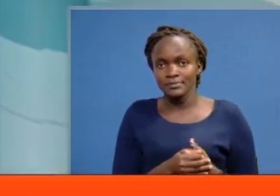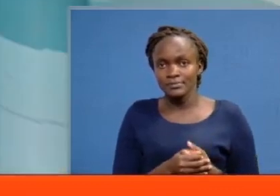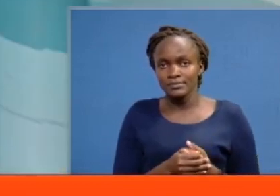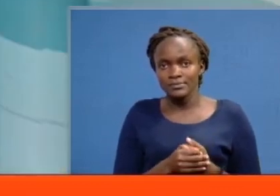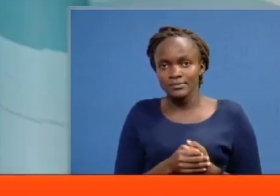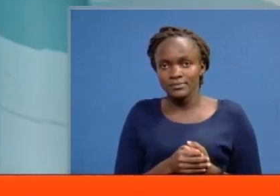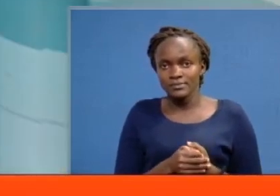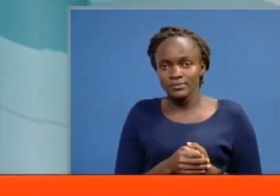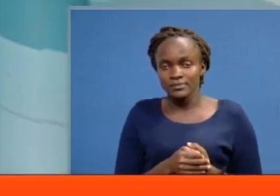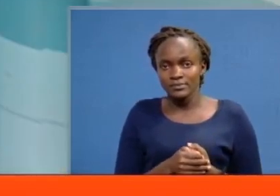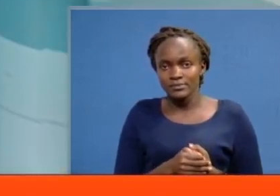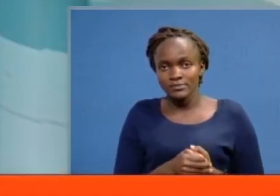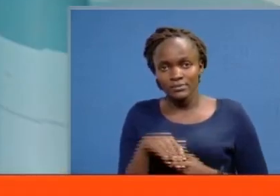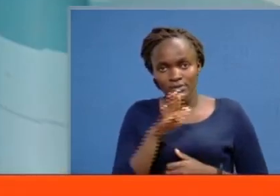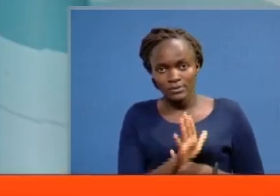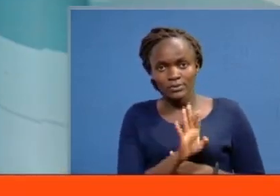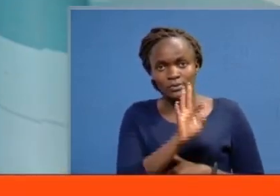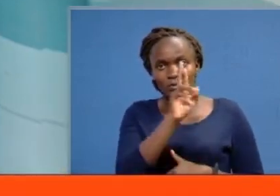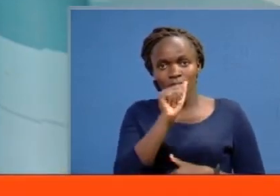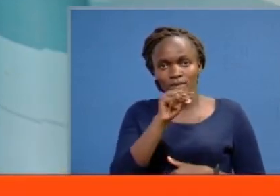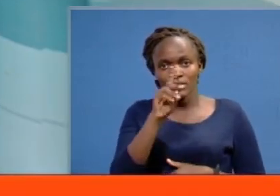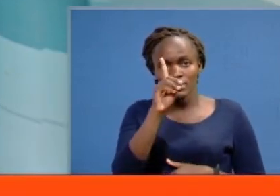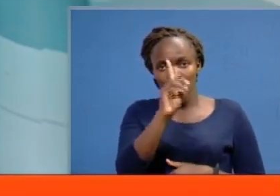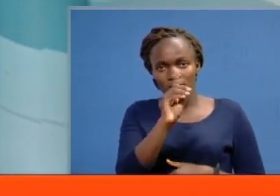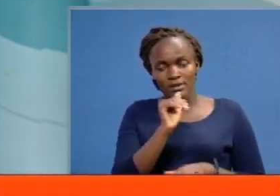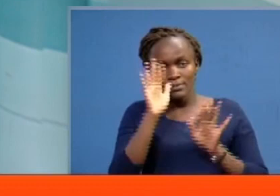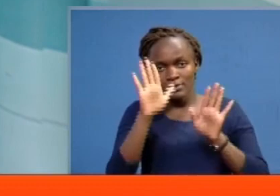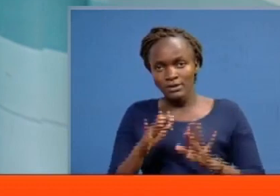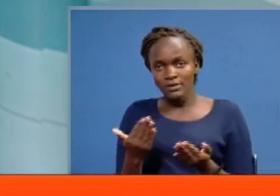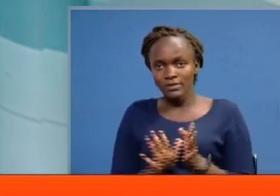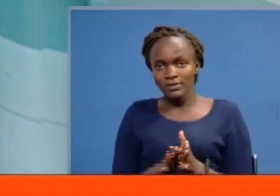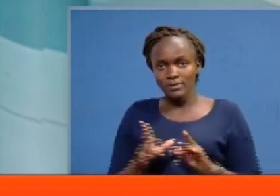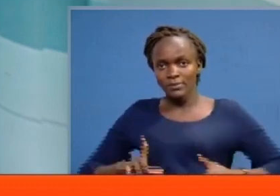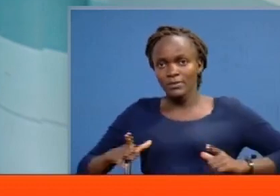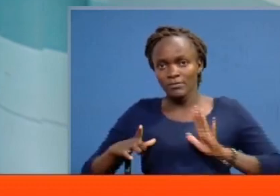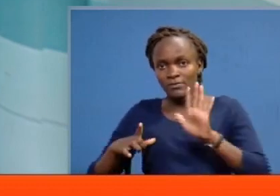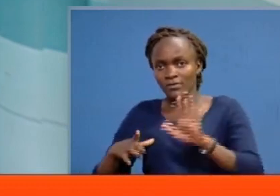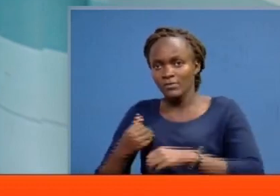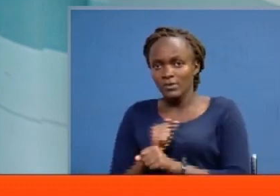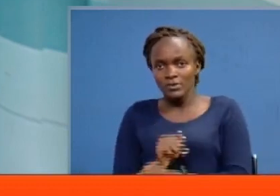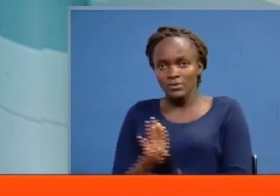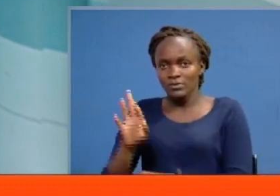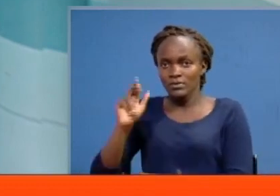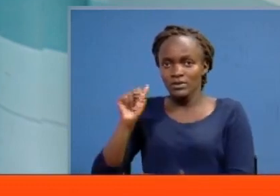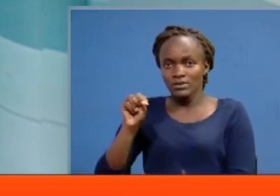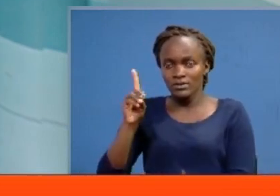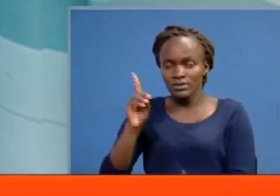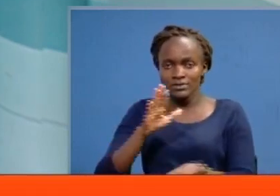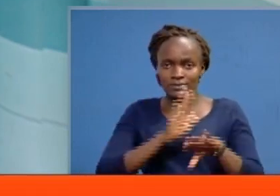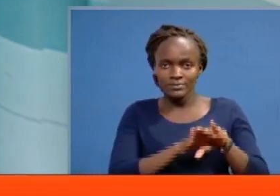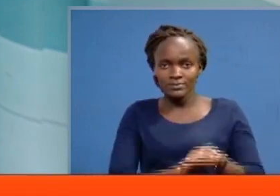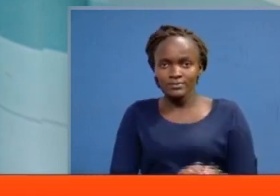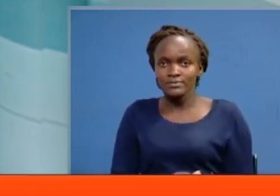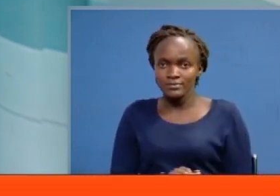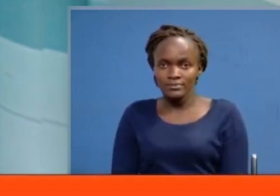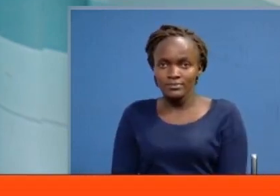tonight. Your brand is the most important thing in your life. So make your brand intentional. Wow, that's